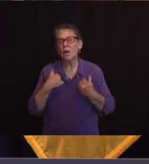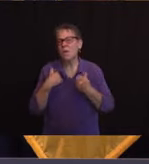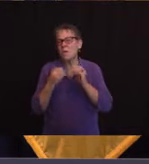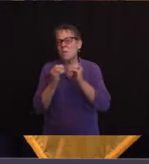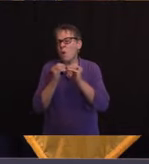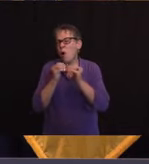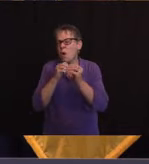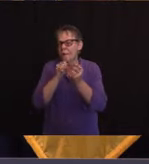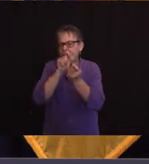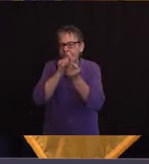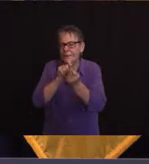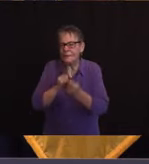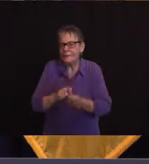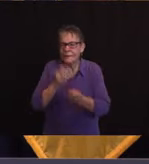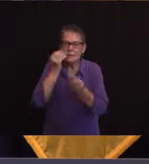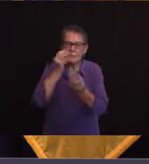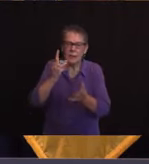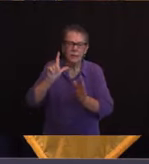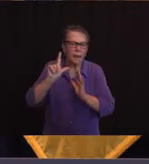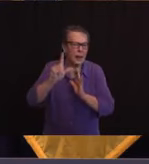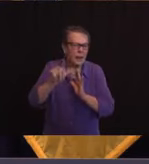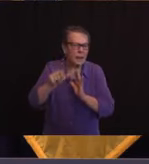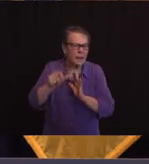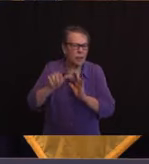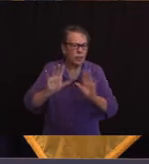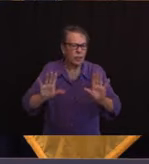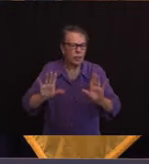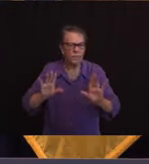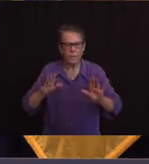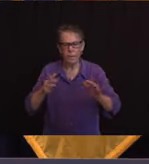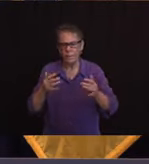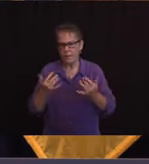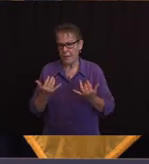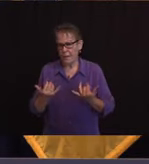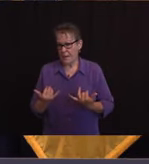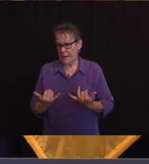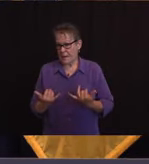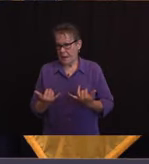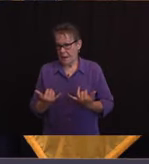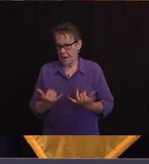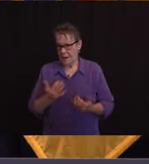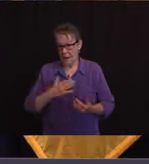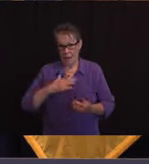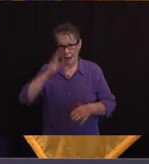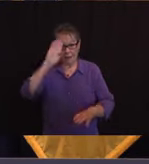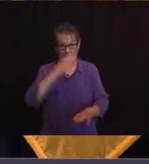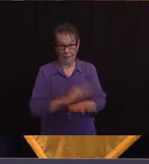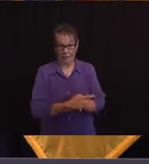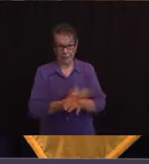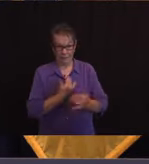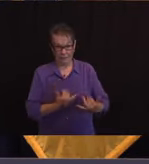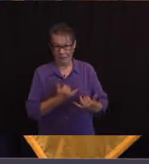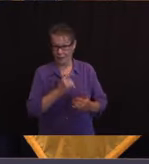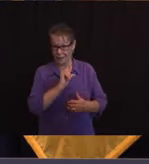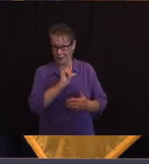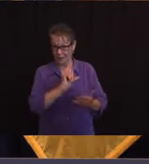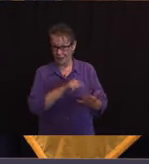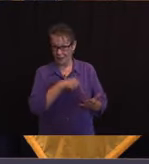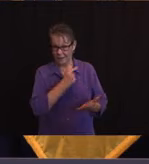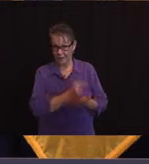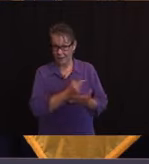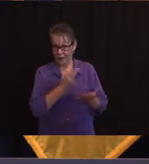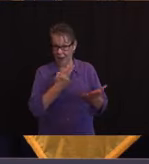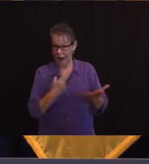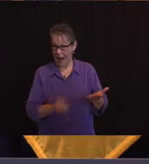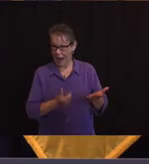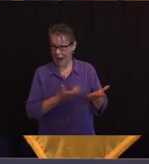son's high school graduation, the school has said, this is what we're gonna do, assuming we're in a good public health